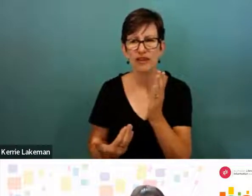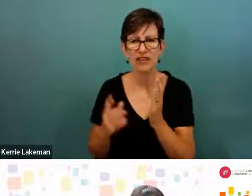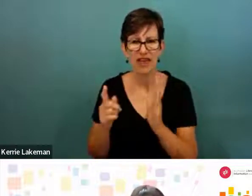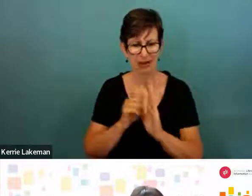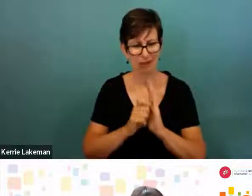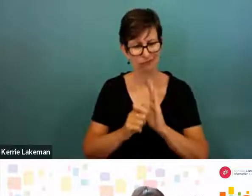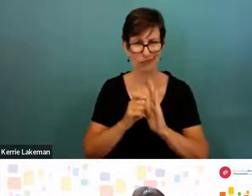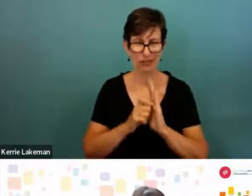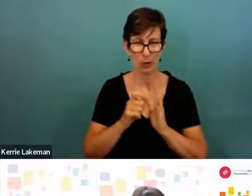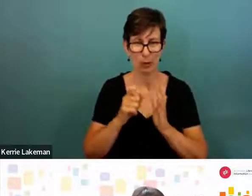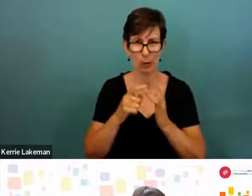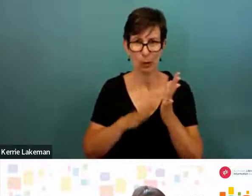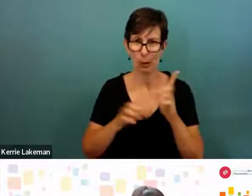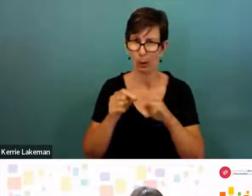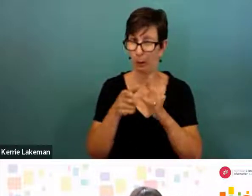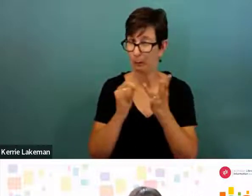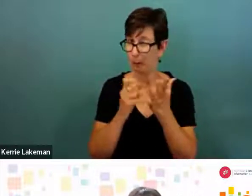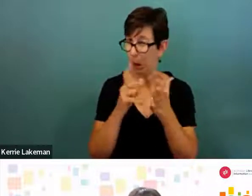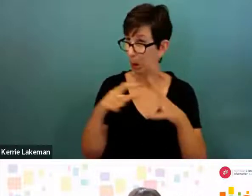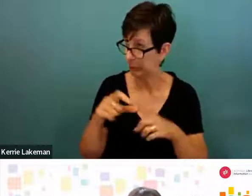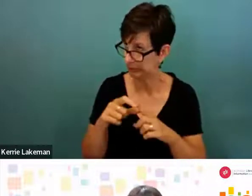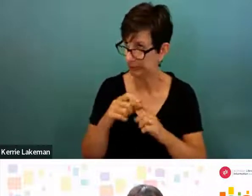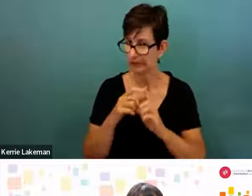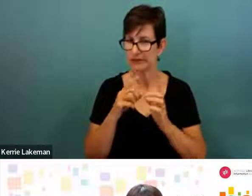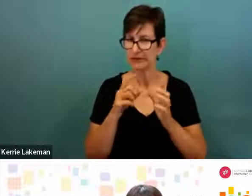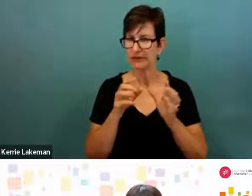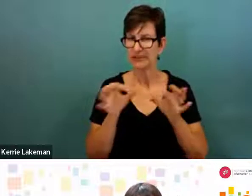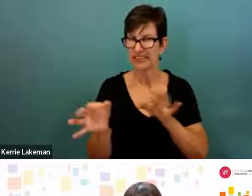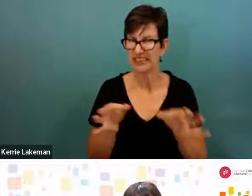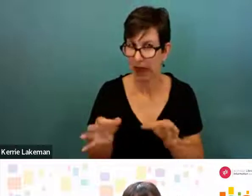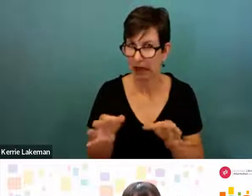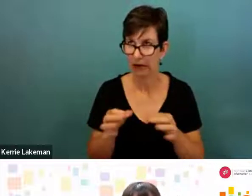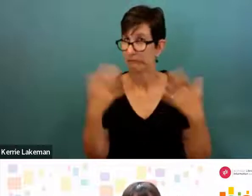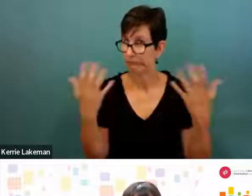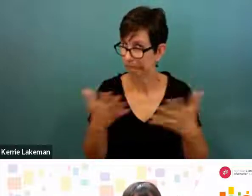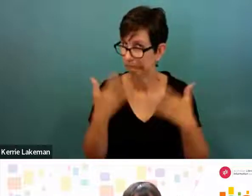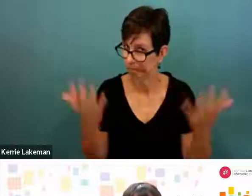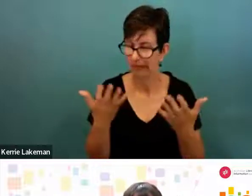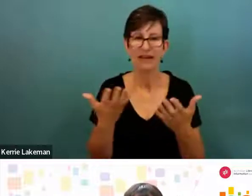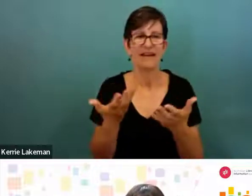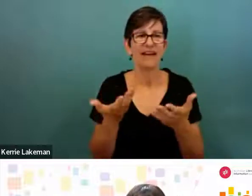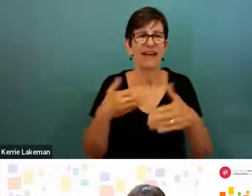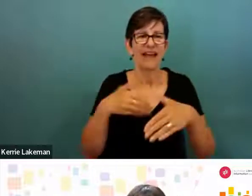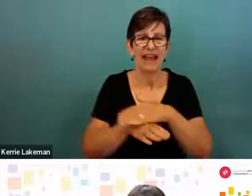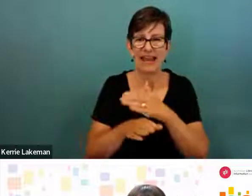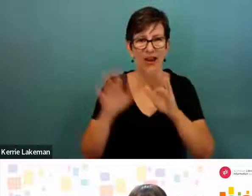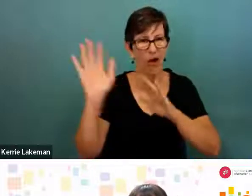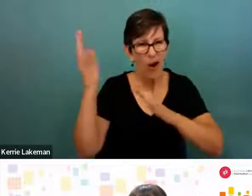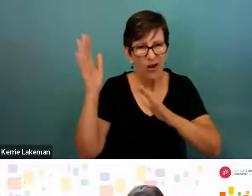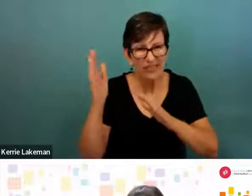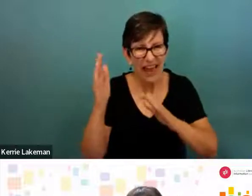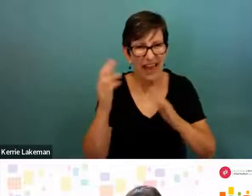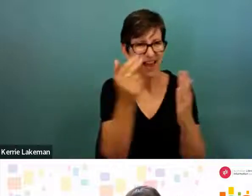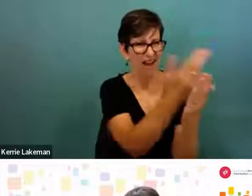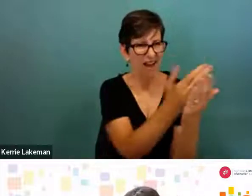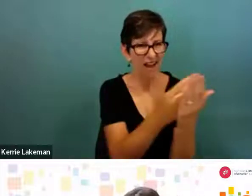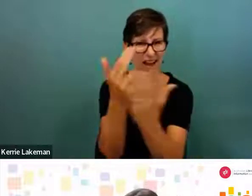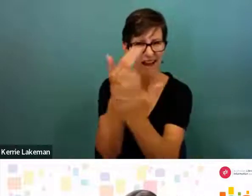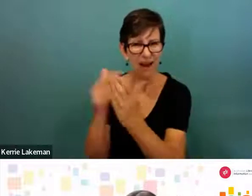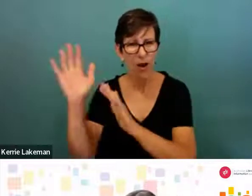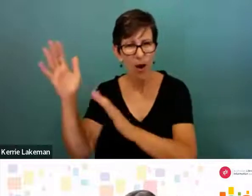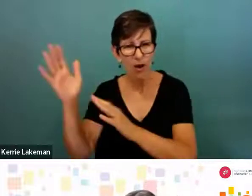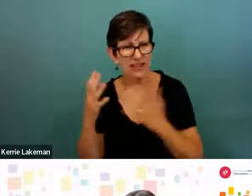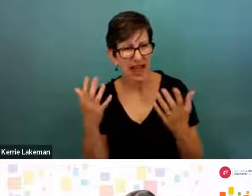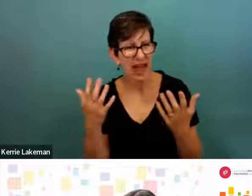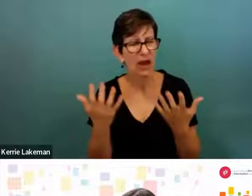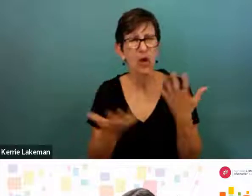written, composed, designed for and in Auslan that are about